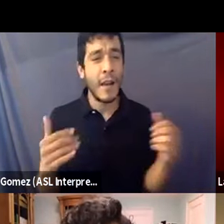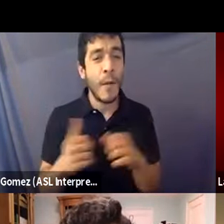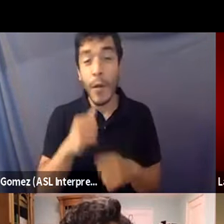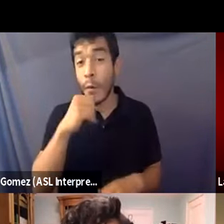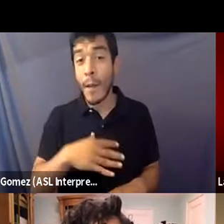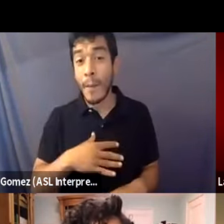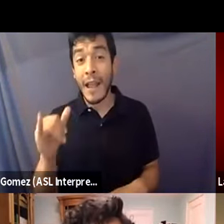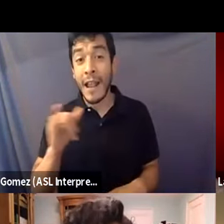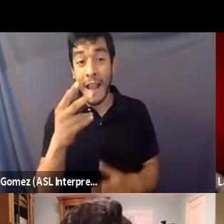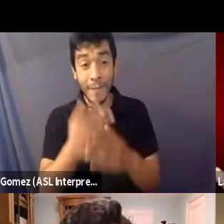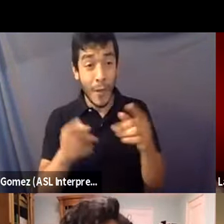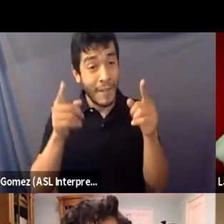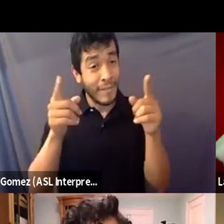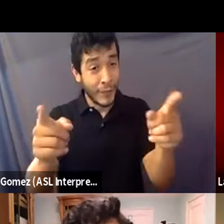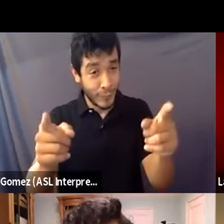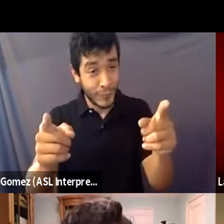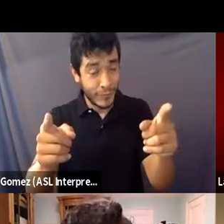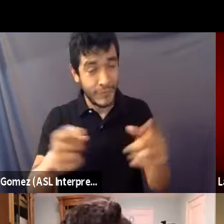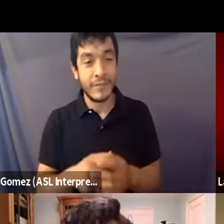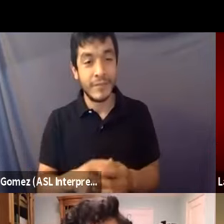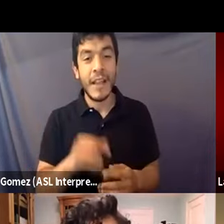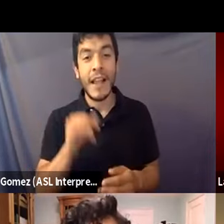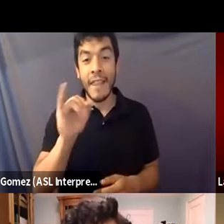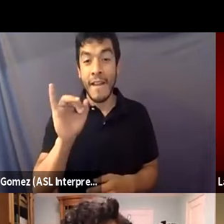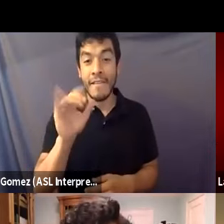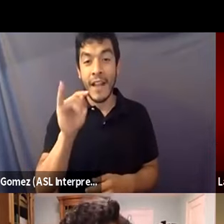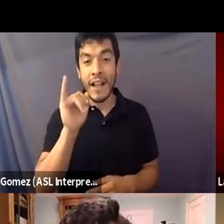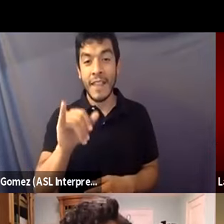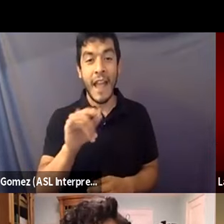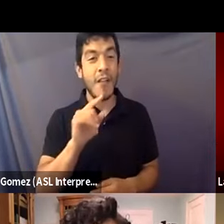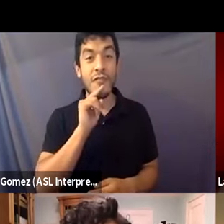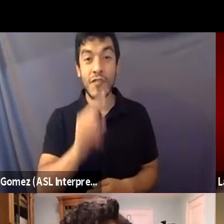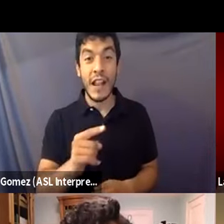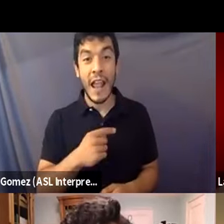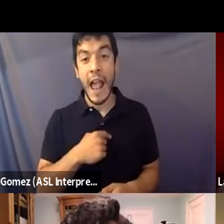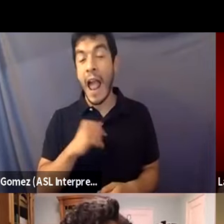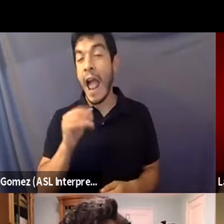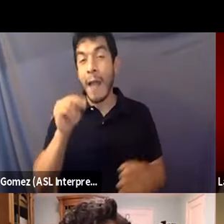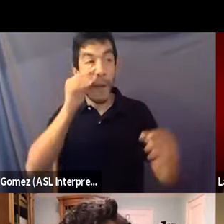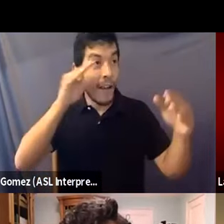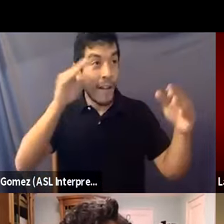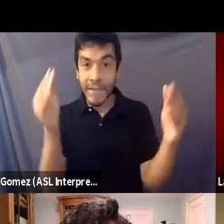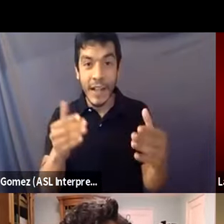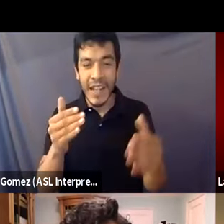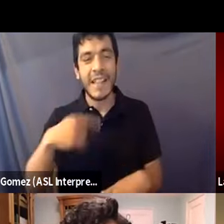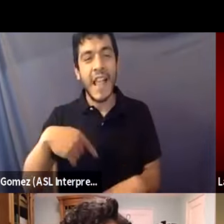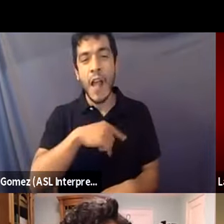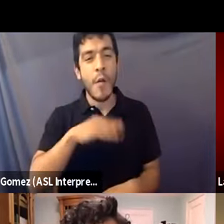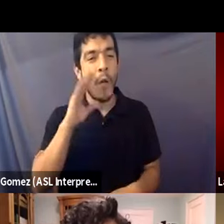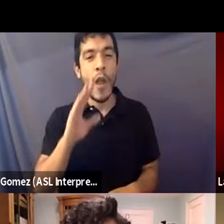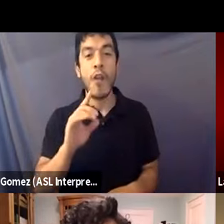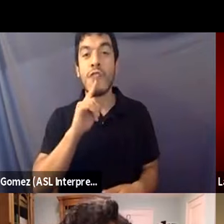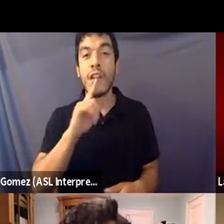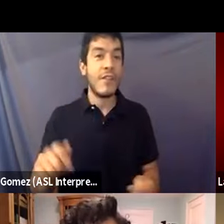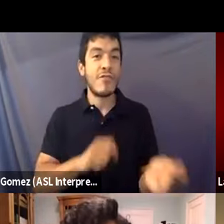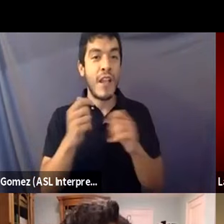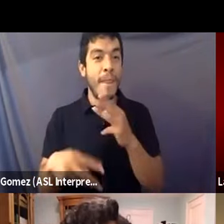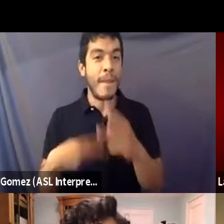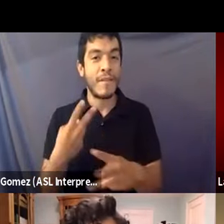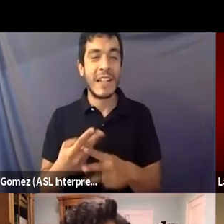the both of you. That the fact that literally I am convinced that we're going to literally change the world. I am